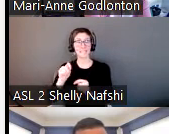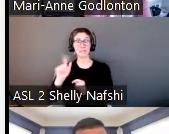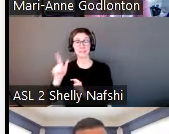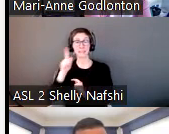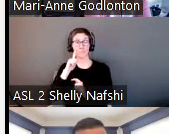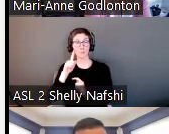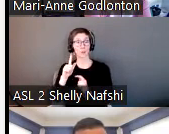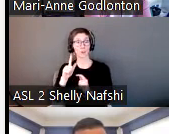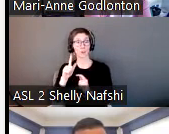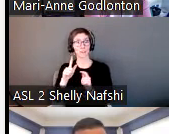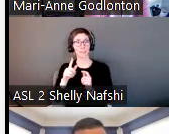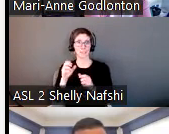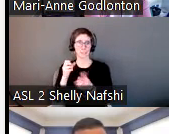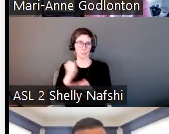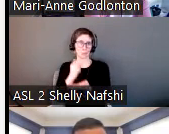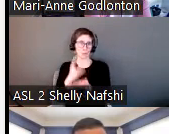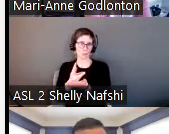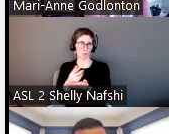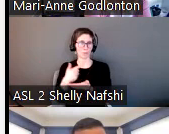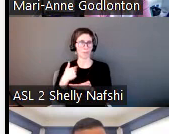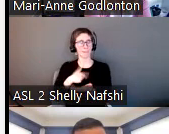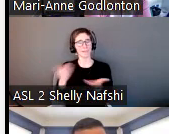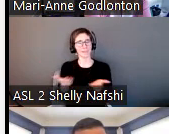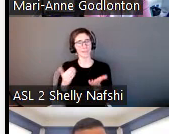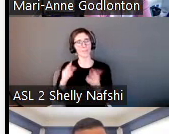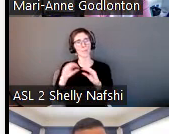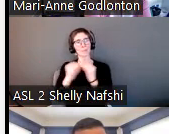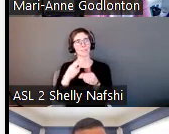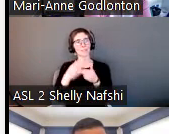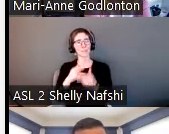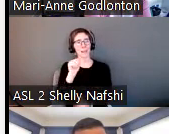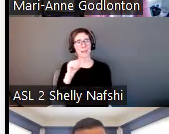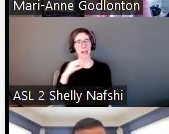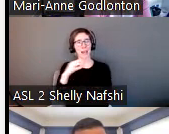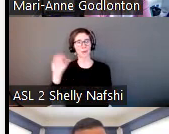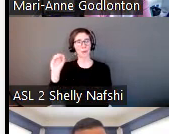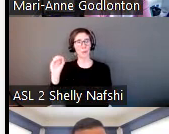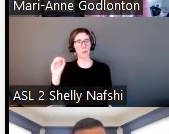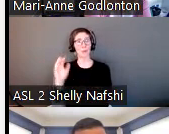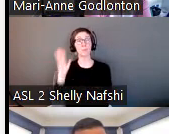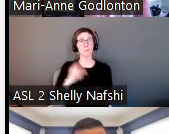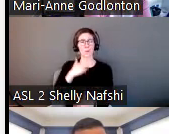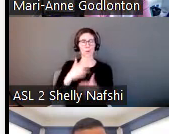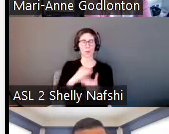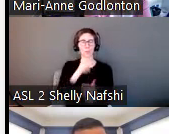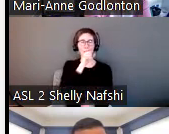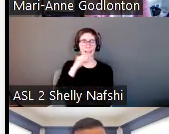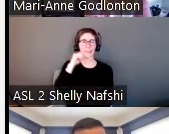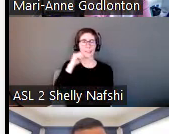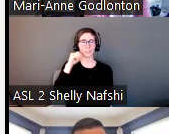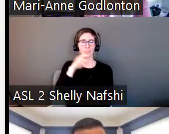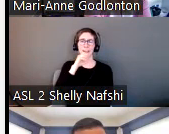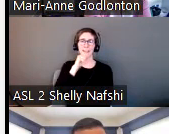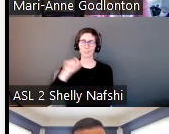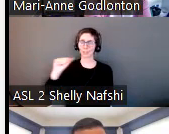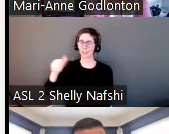A&O Support Services for Older Adults, formerly known as Age and Opportunity. So at our